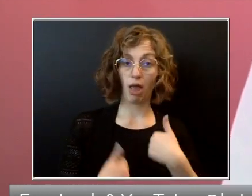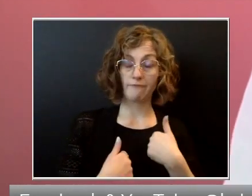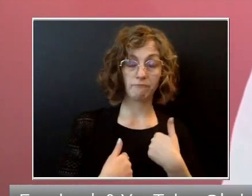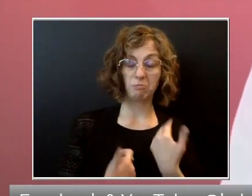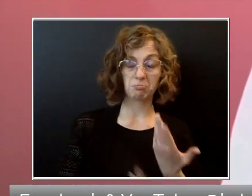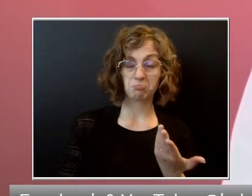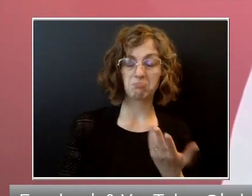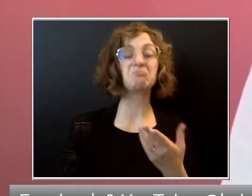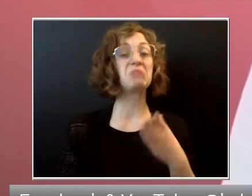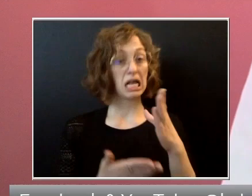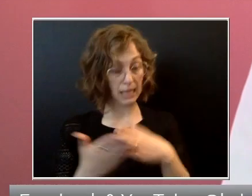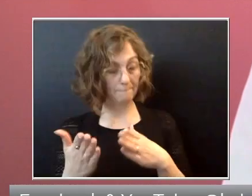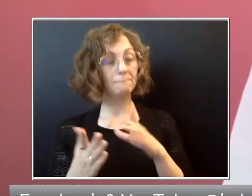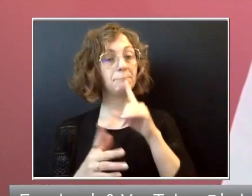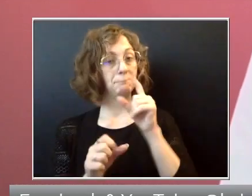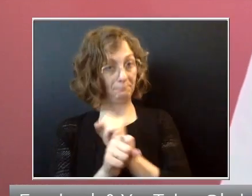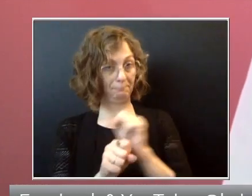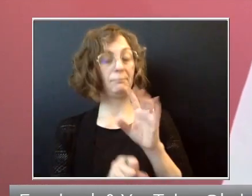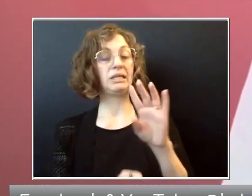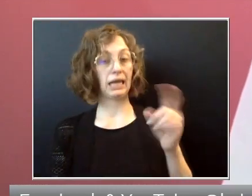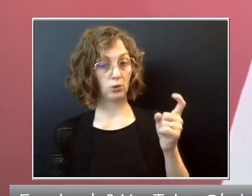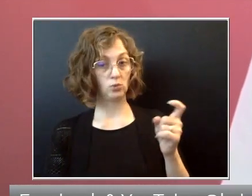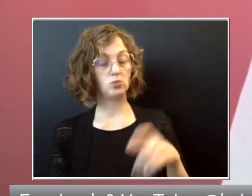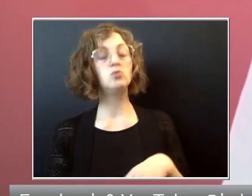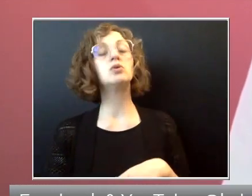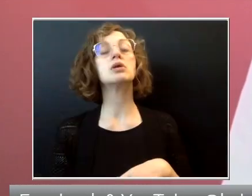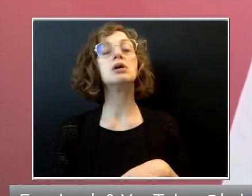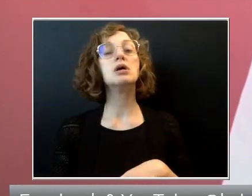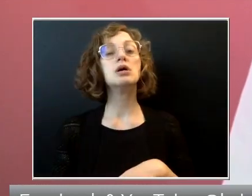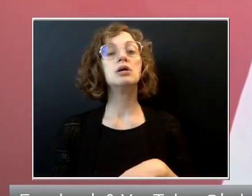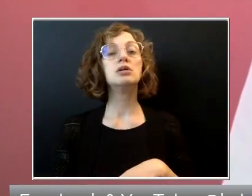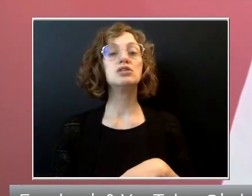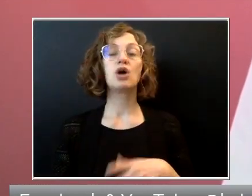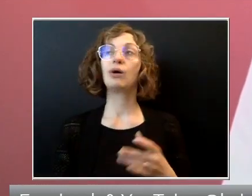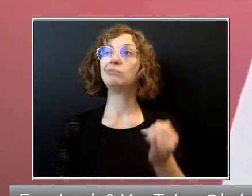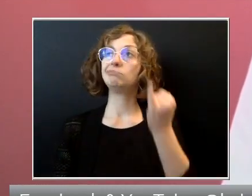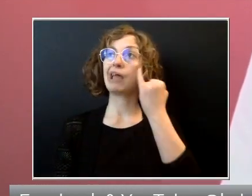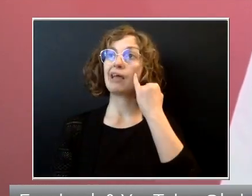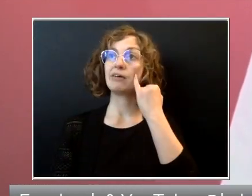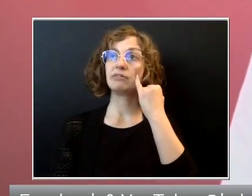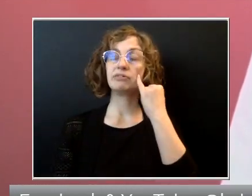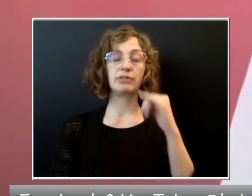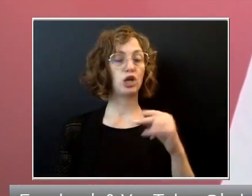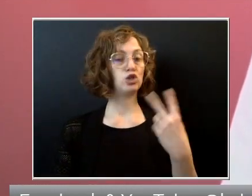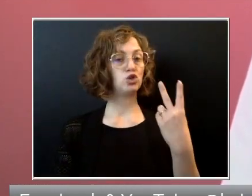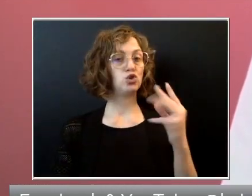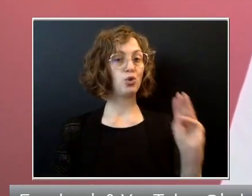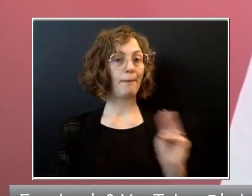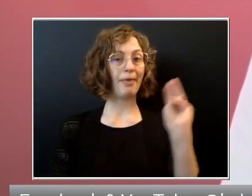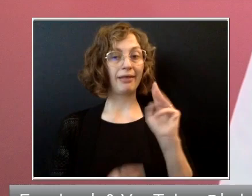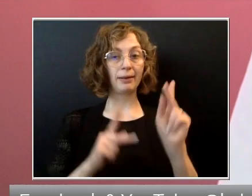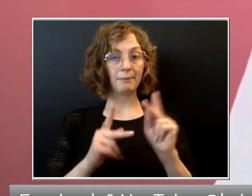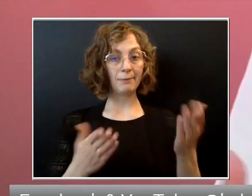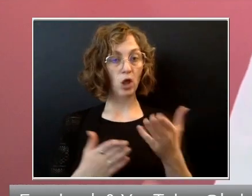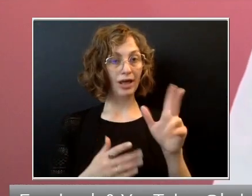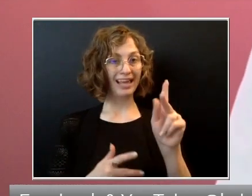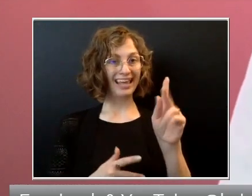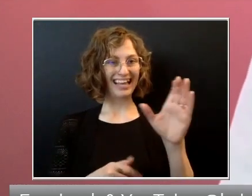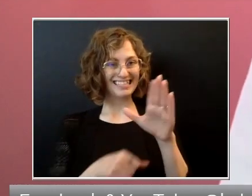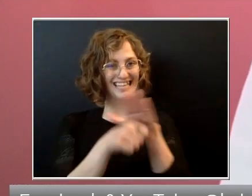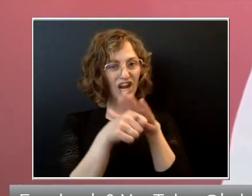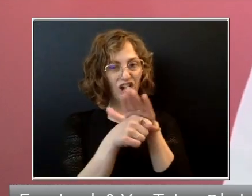So if there's 2 million people in the Kansas City area, That would be